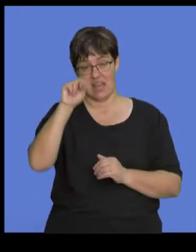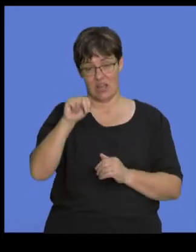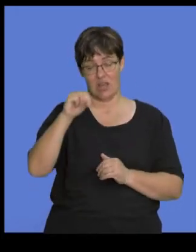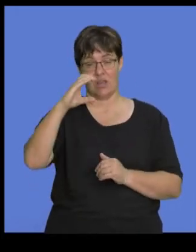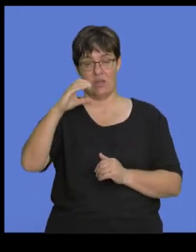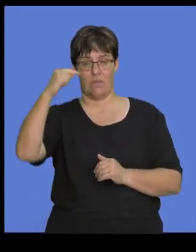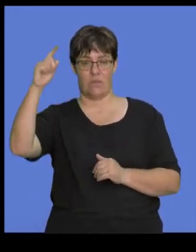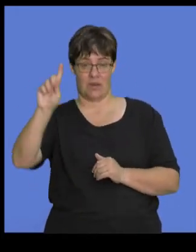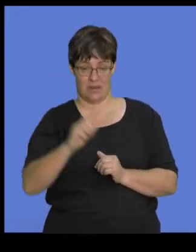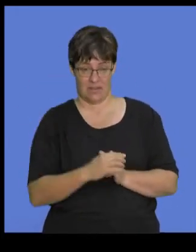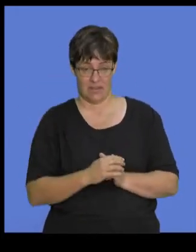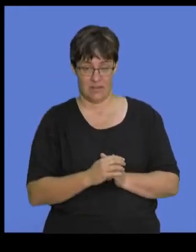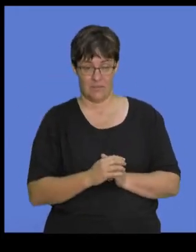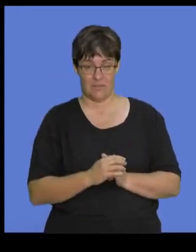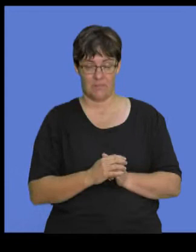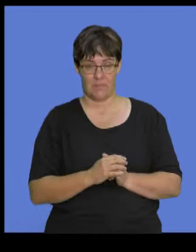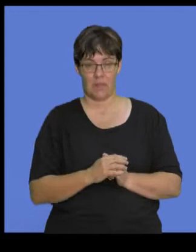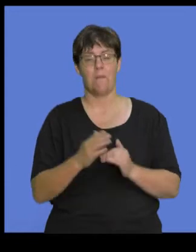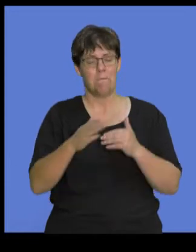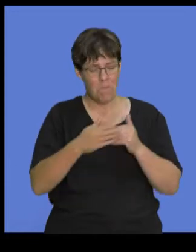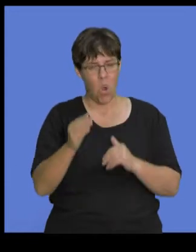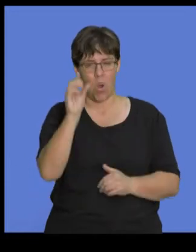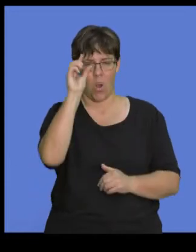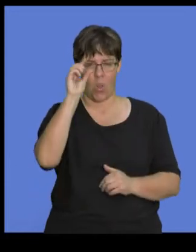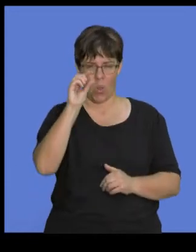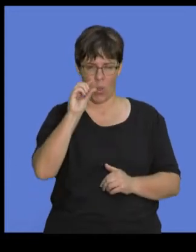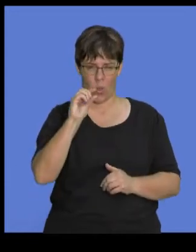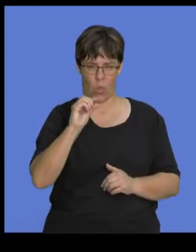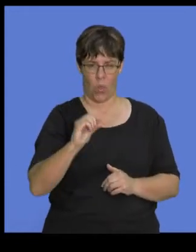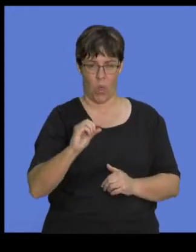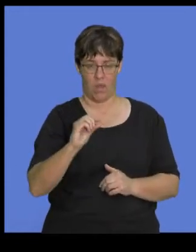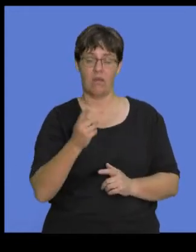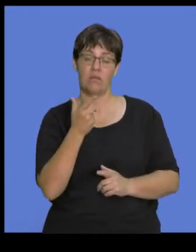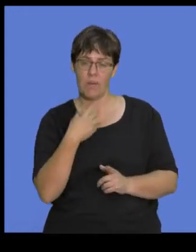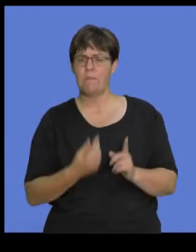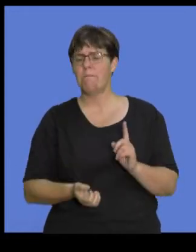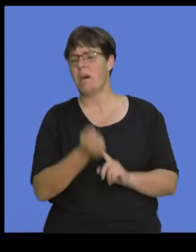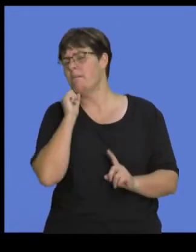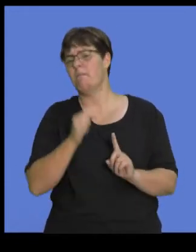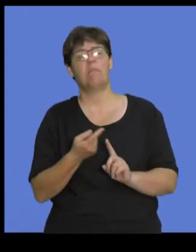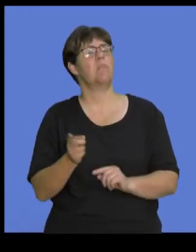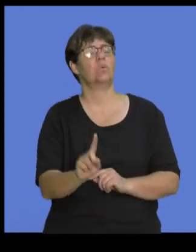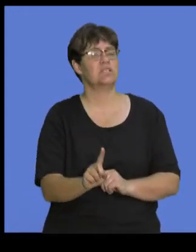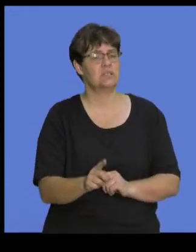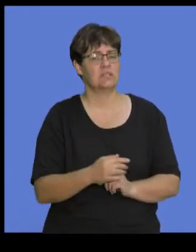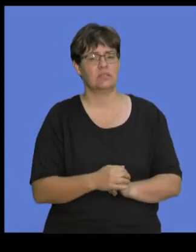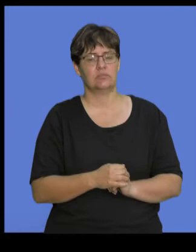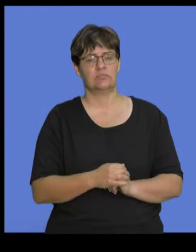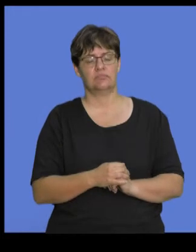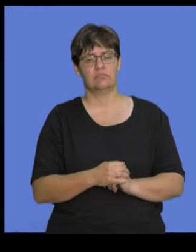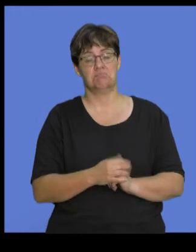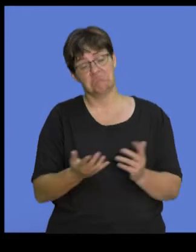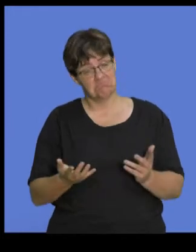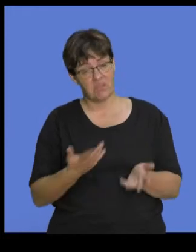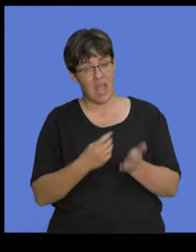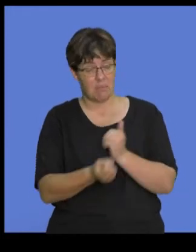newtons per coulomb. So it's even smaller and smaller. Now, we can arrive at a point where we say, okay, so